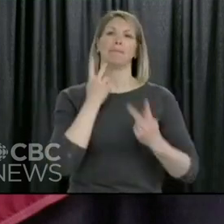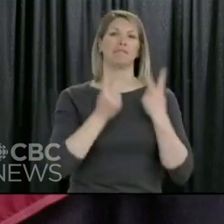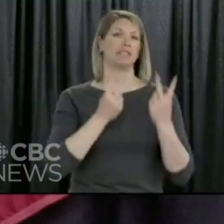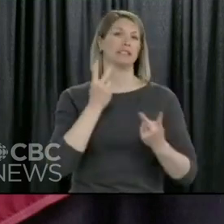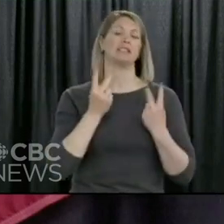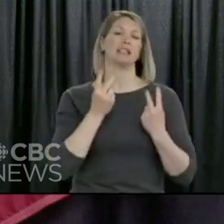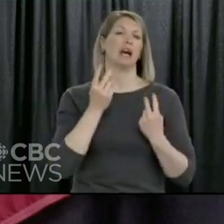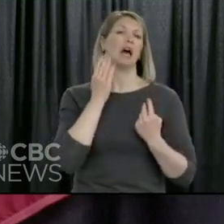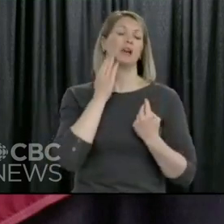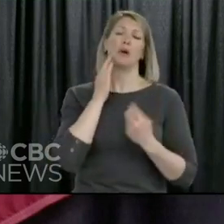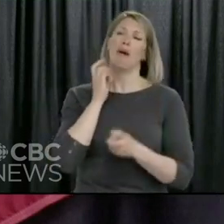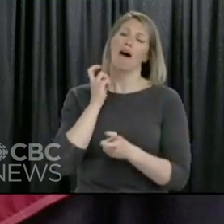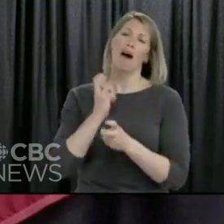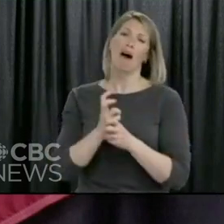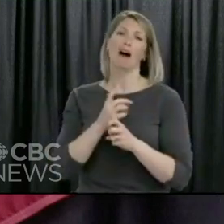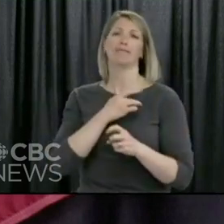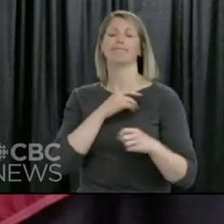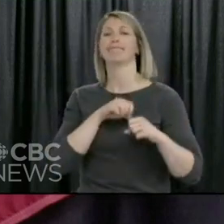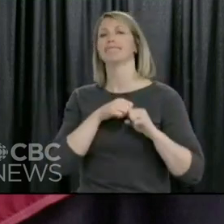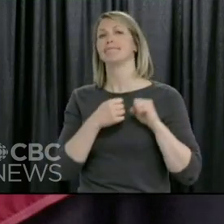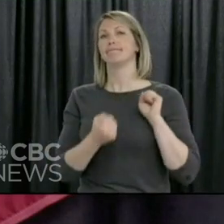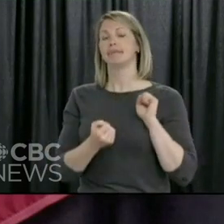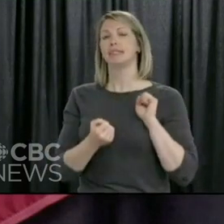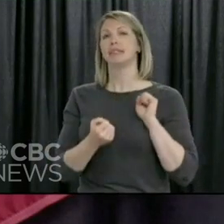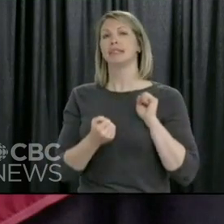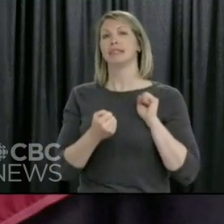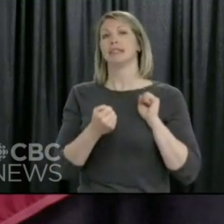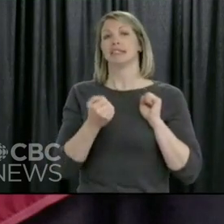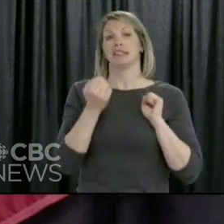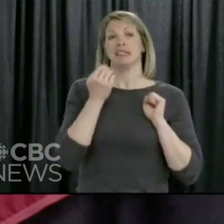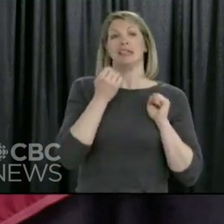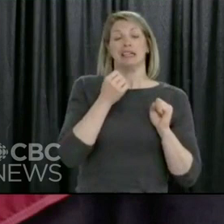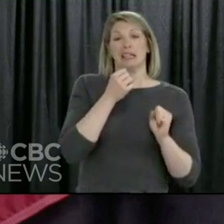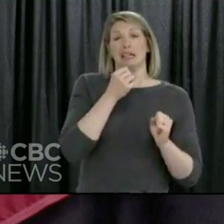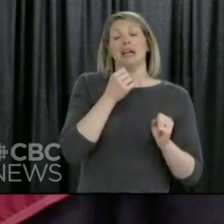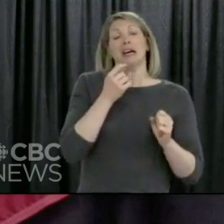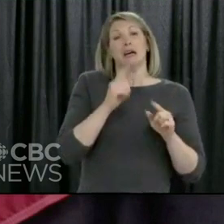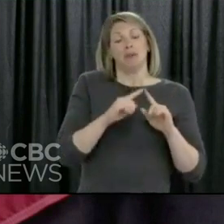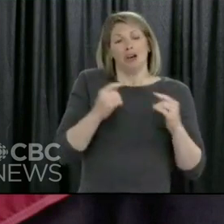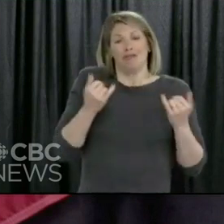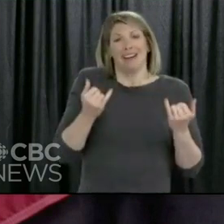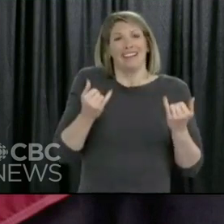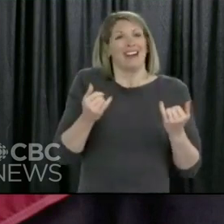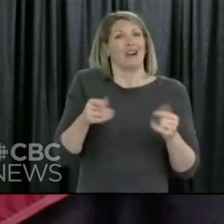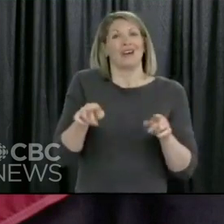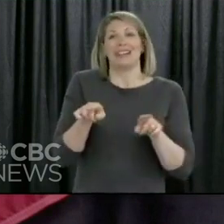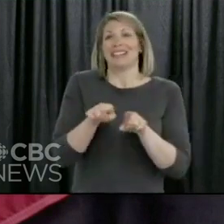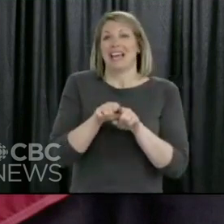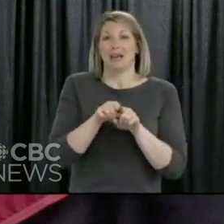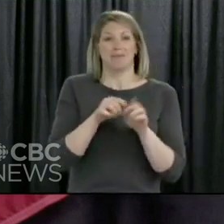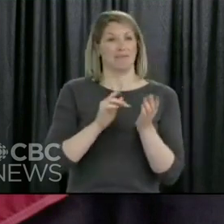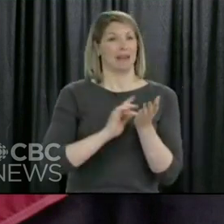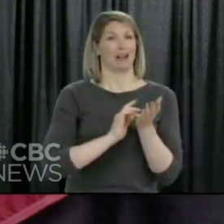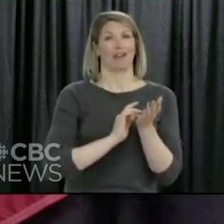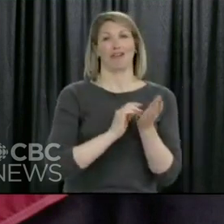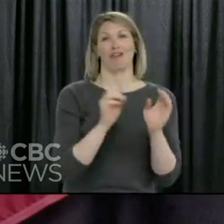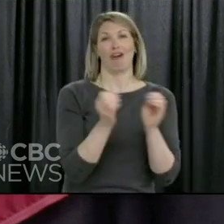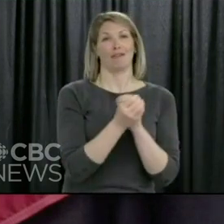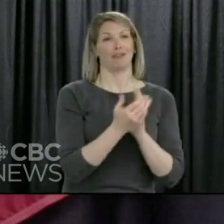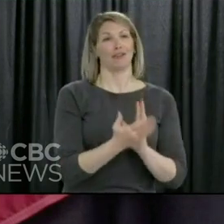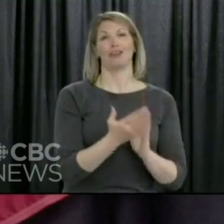that would have been made, it's about, as the letter says, about finding the balance between the proper legislation and the